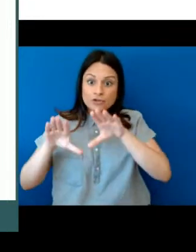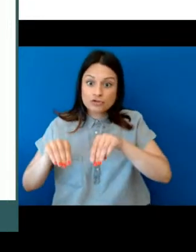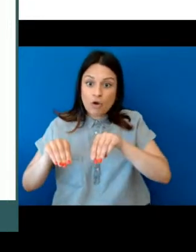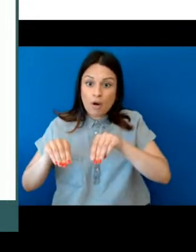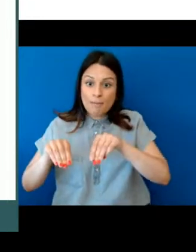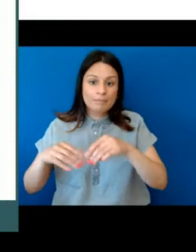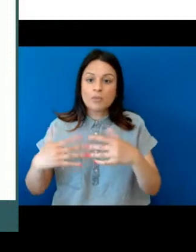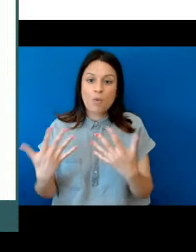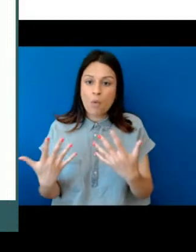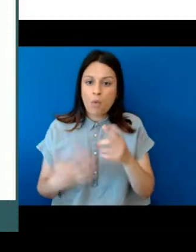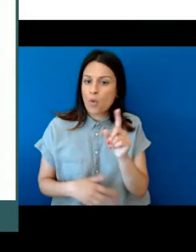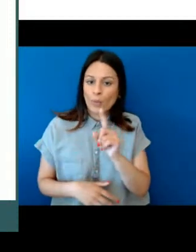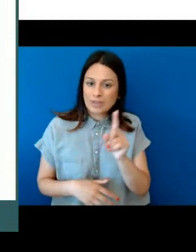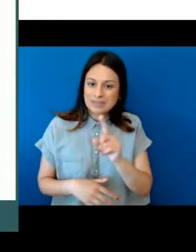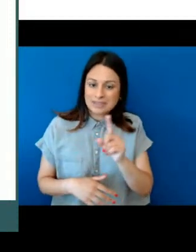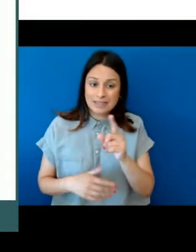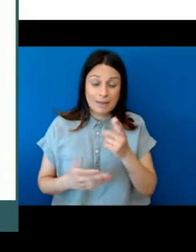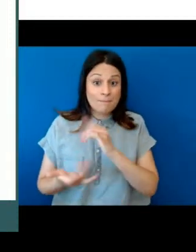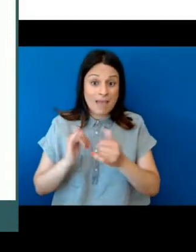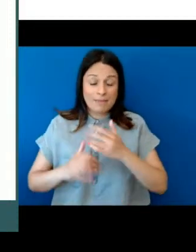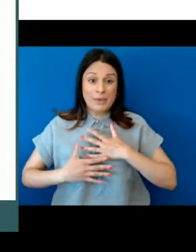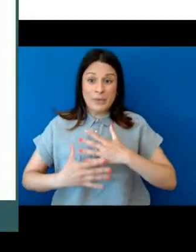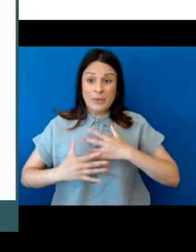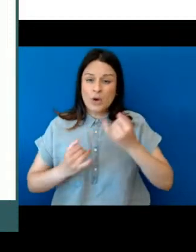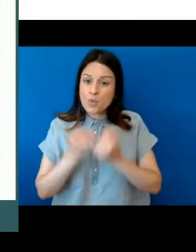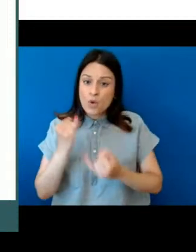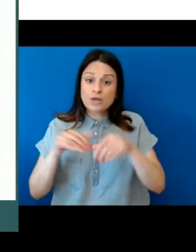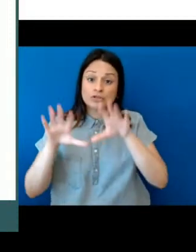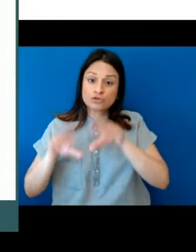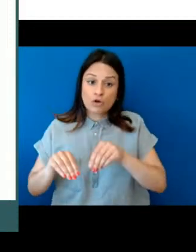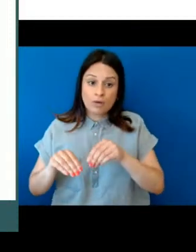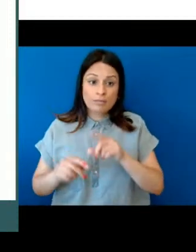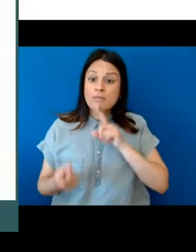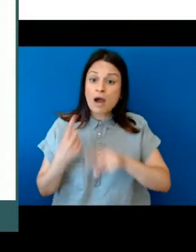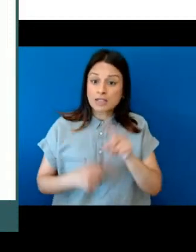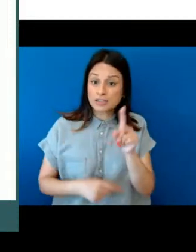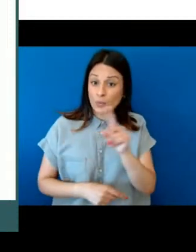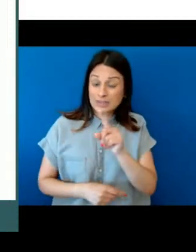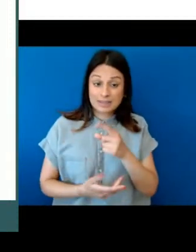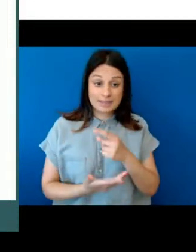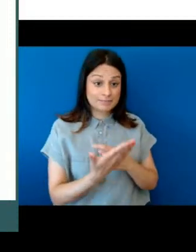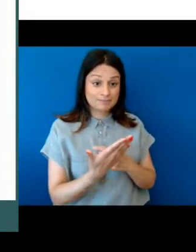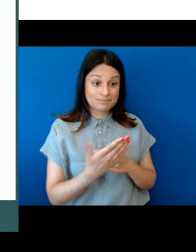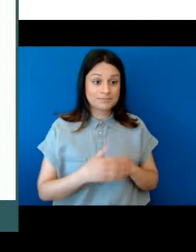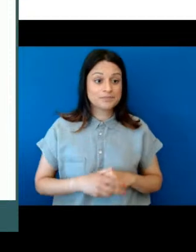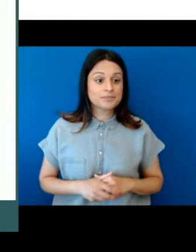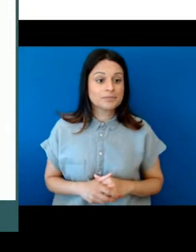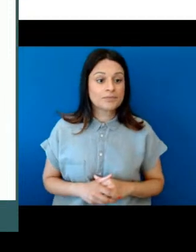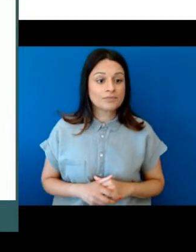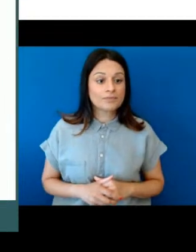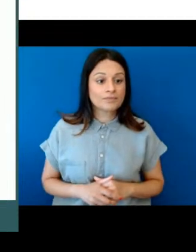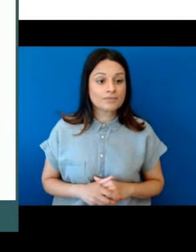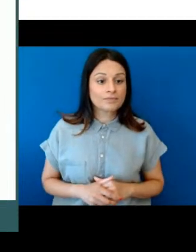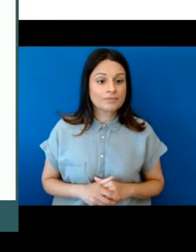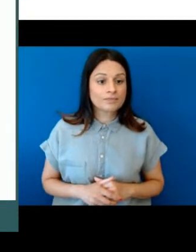exacerbation. Here's the answer. No difference between the 2